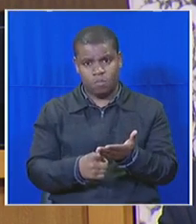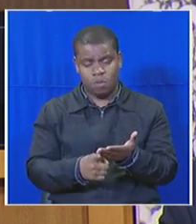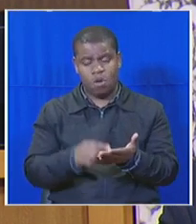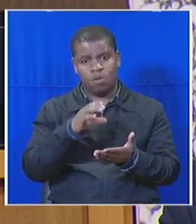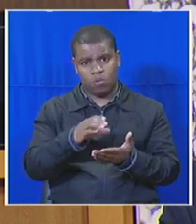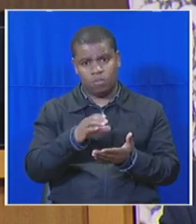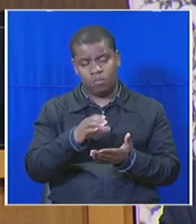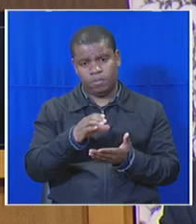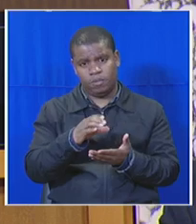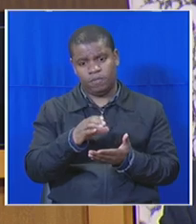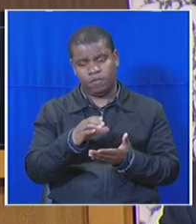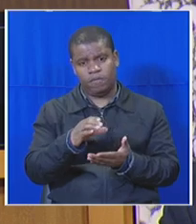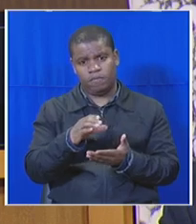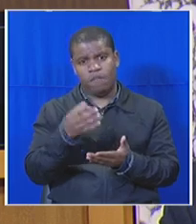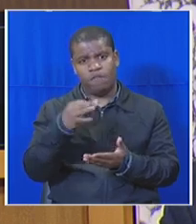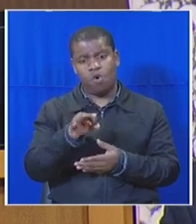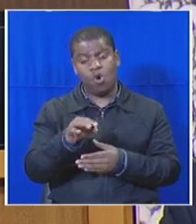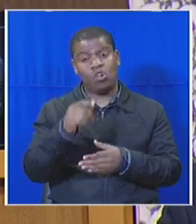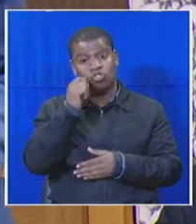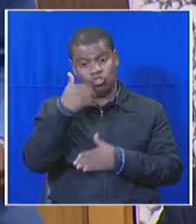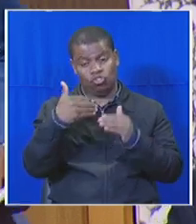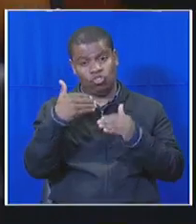gender transformation in South African football. I so move.